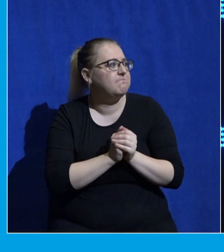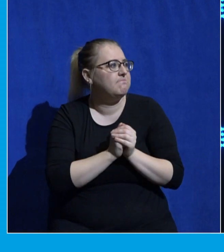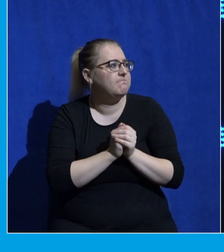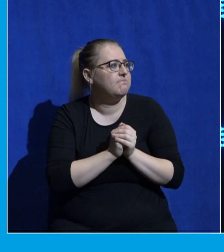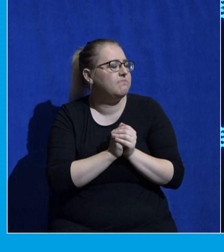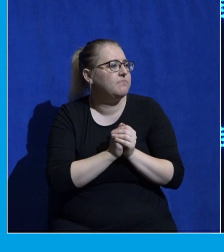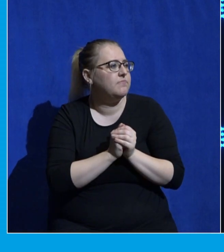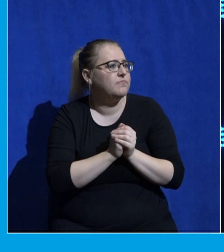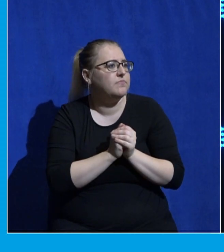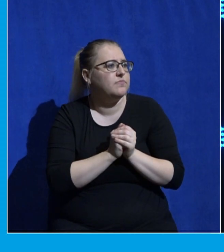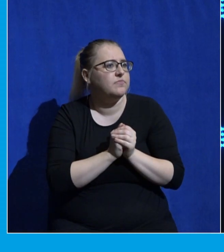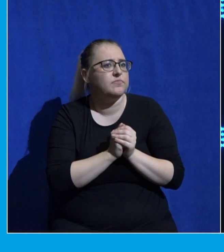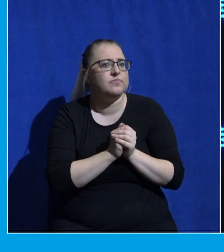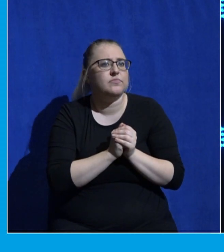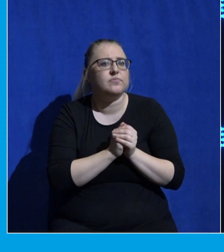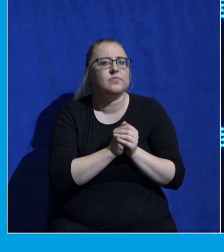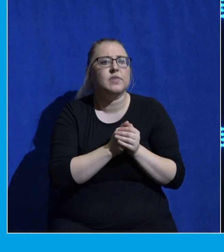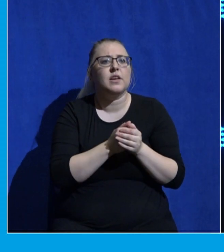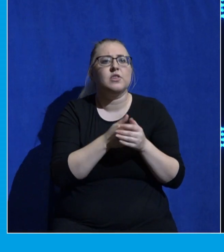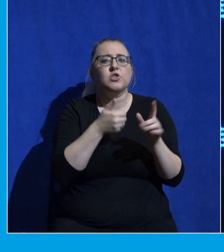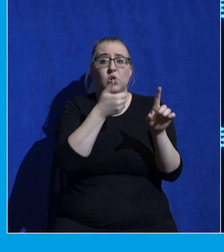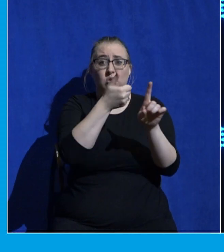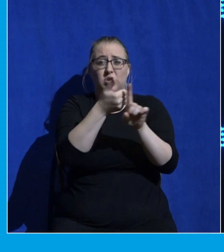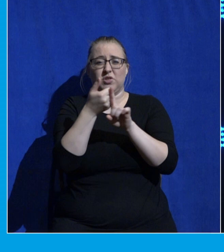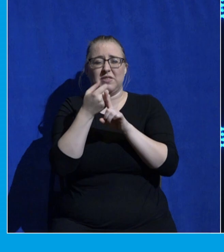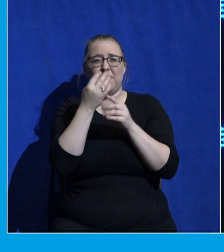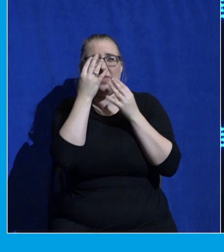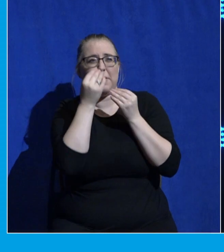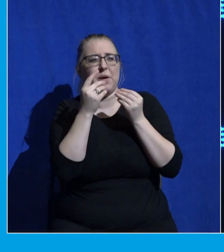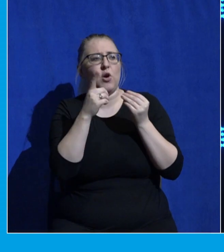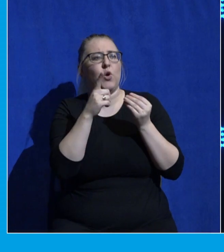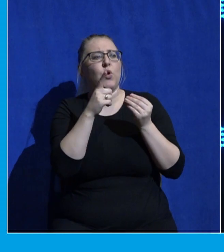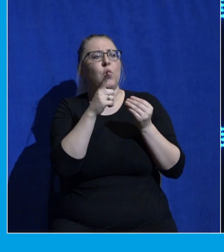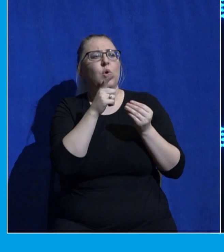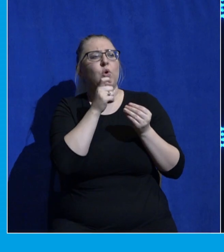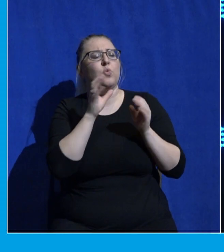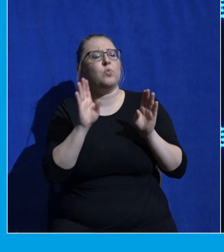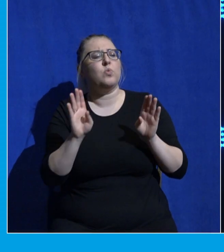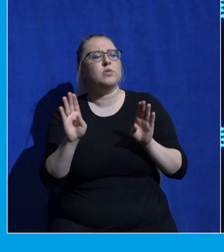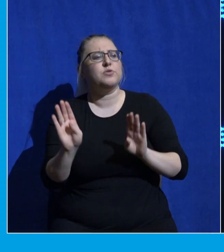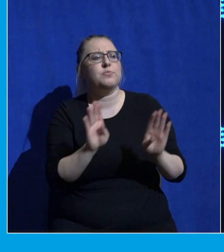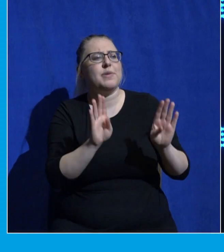Who do you need to treat differently today, knowing that you are on an uphill journey with them?